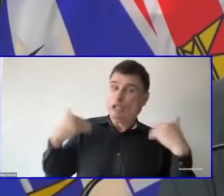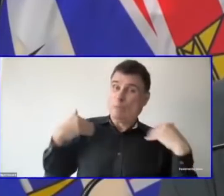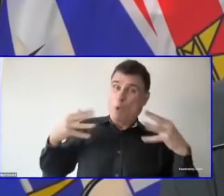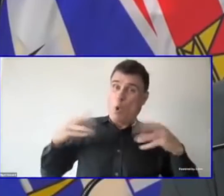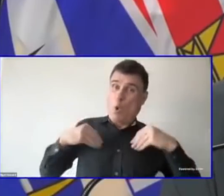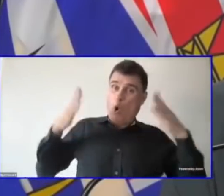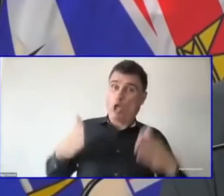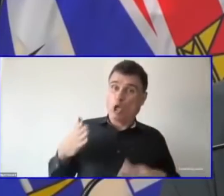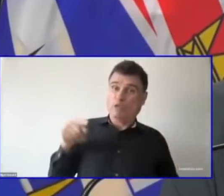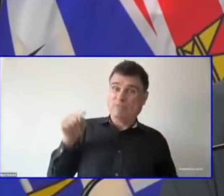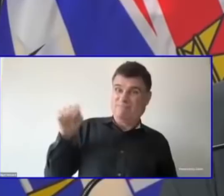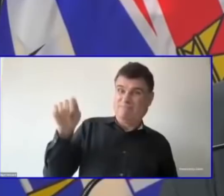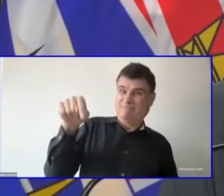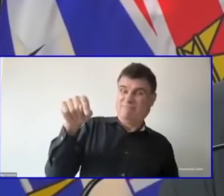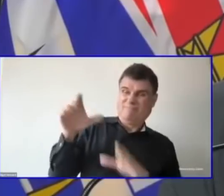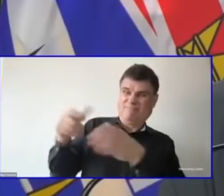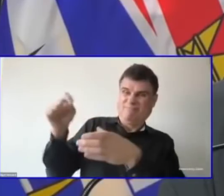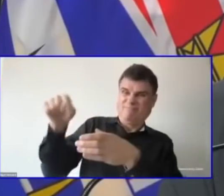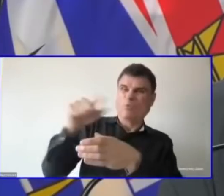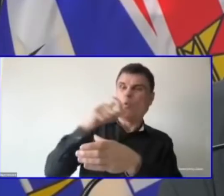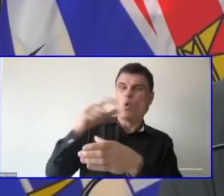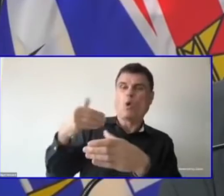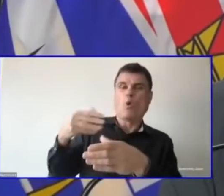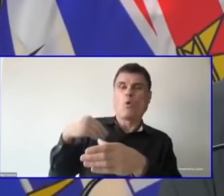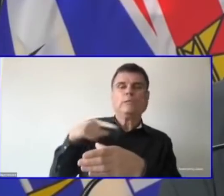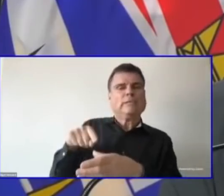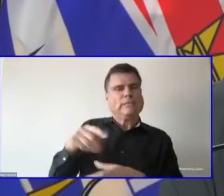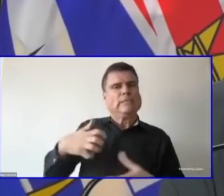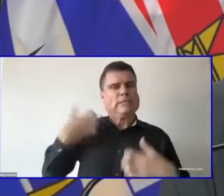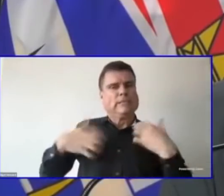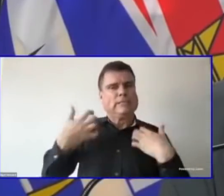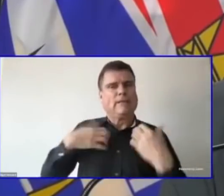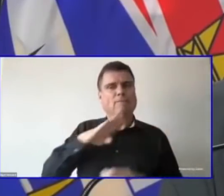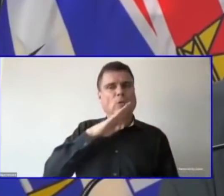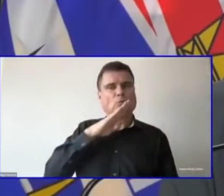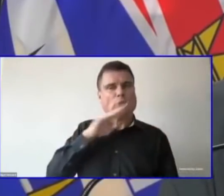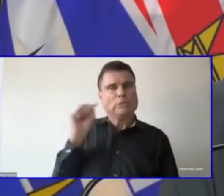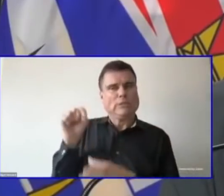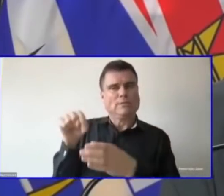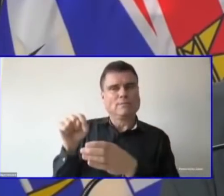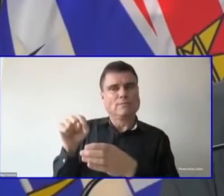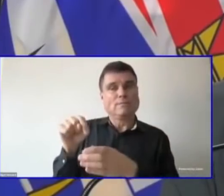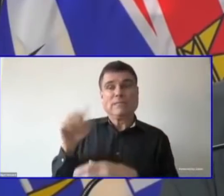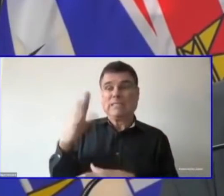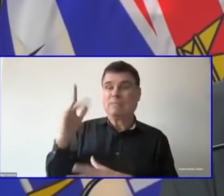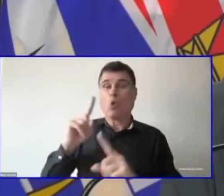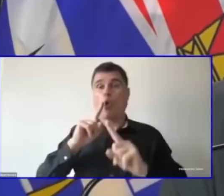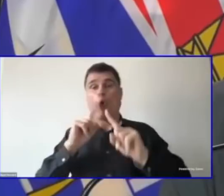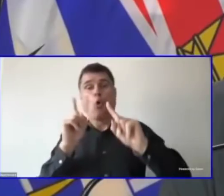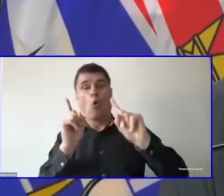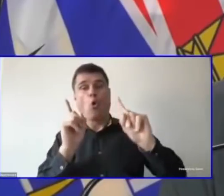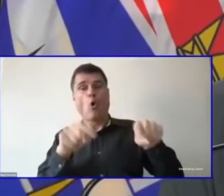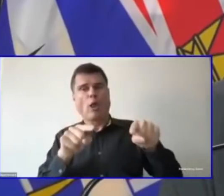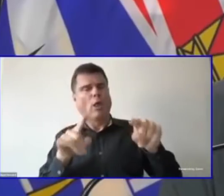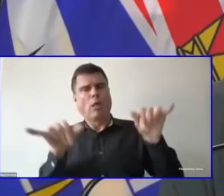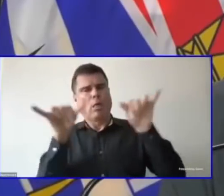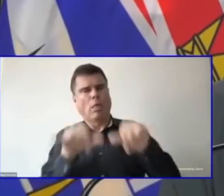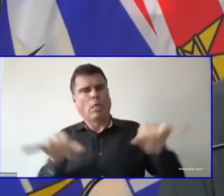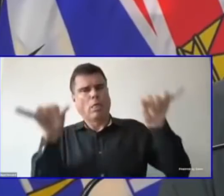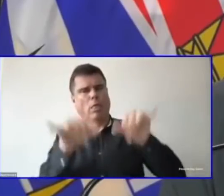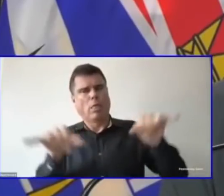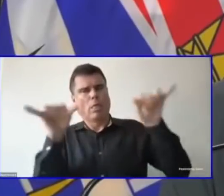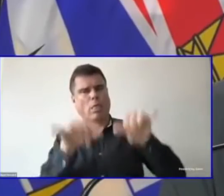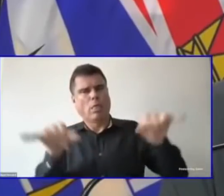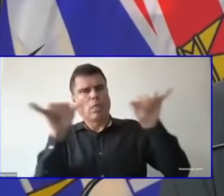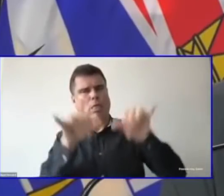other people, is what seems to be to the layman like myself and others, the kind of inconsistency in the orders. The Real Theater is